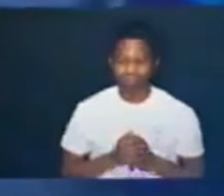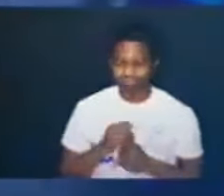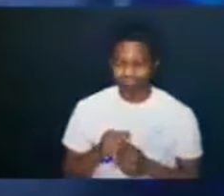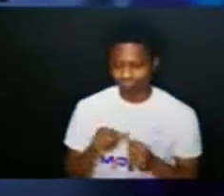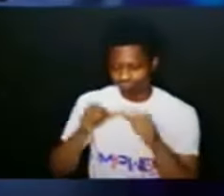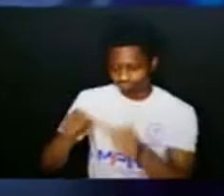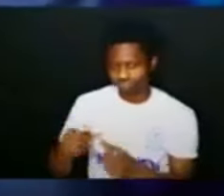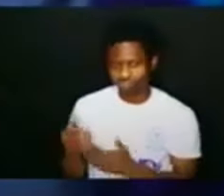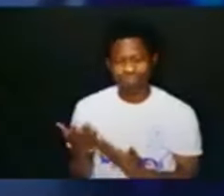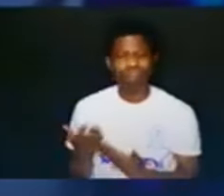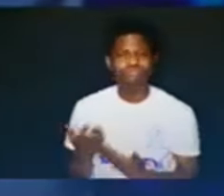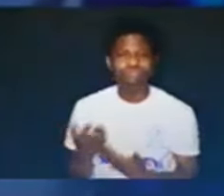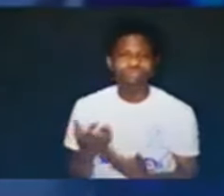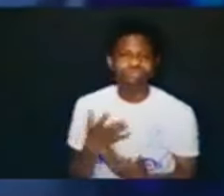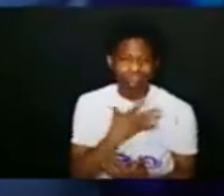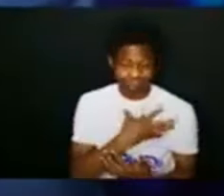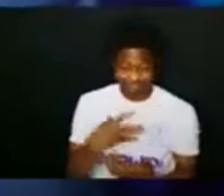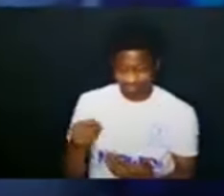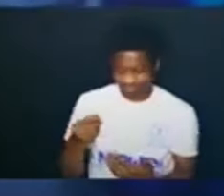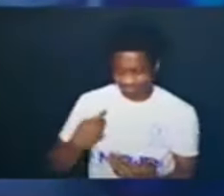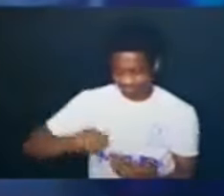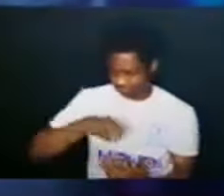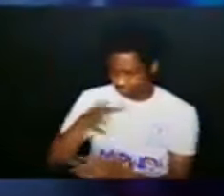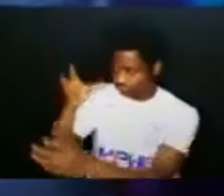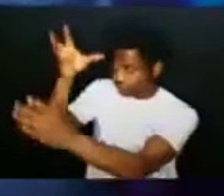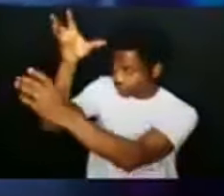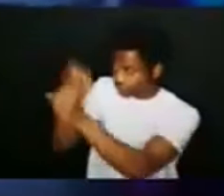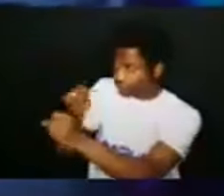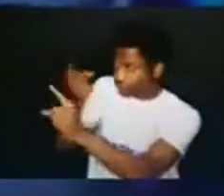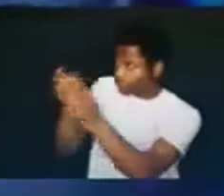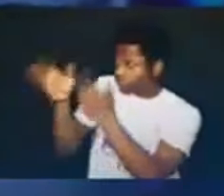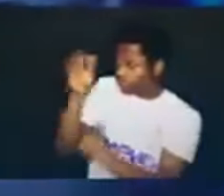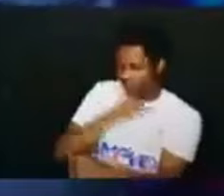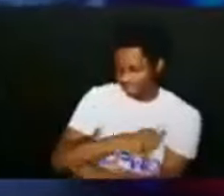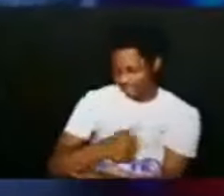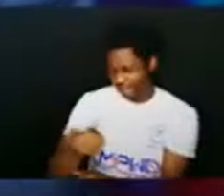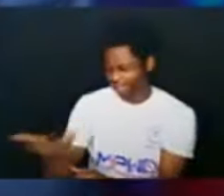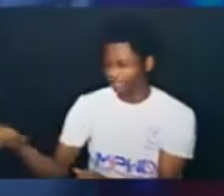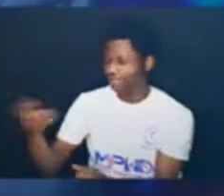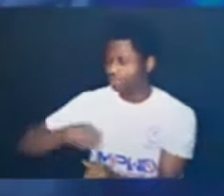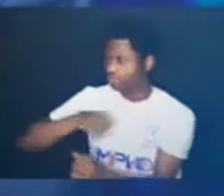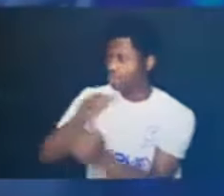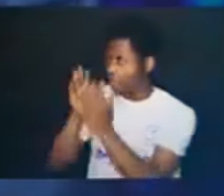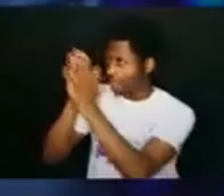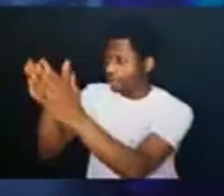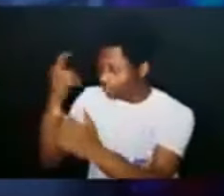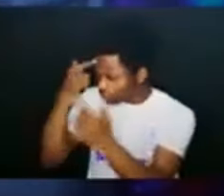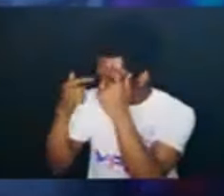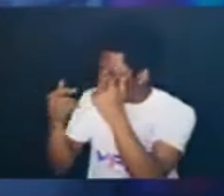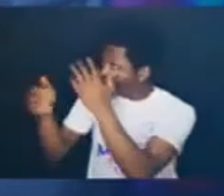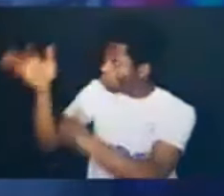next verse. And receive from him, God, anything we ask, because we keep